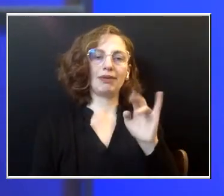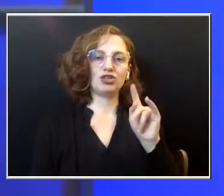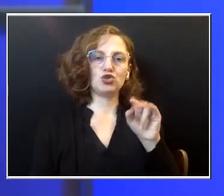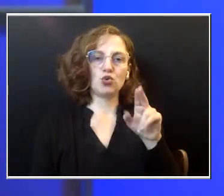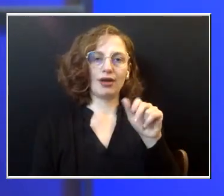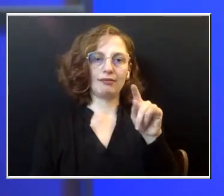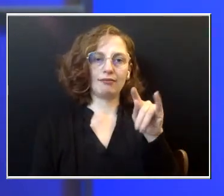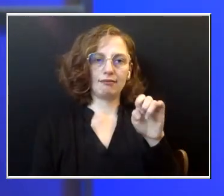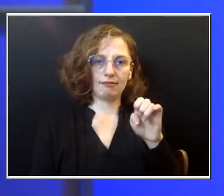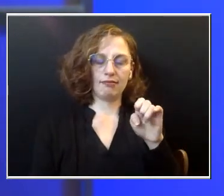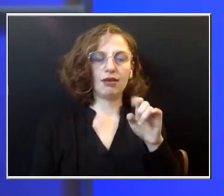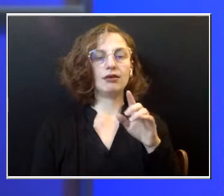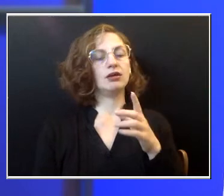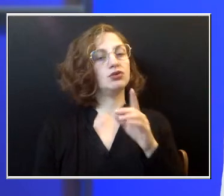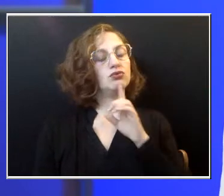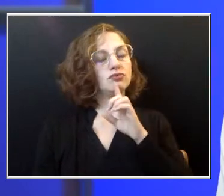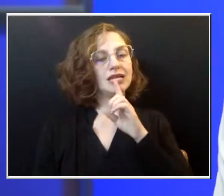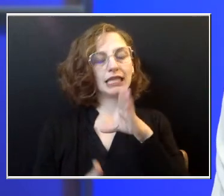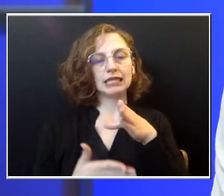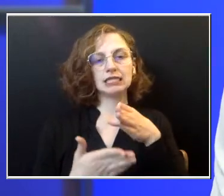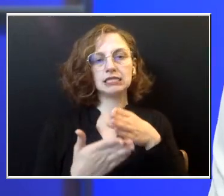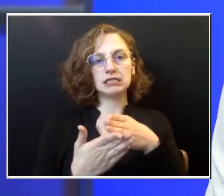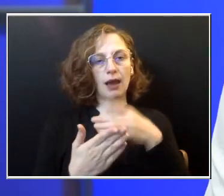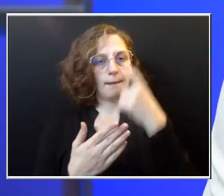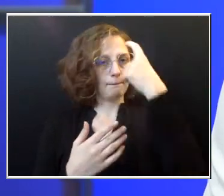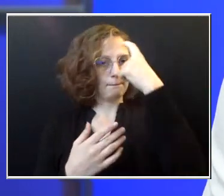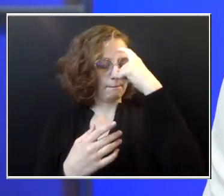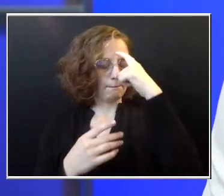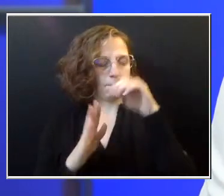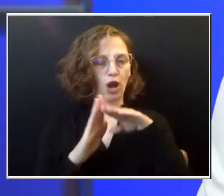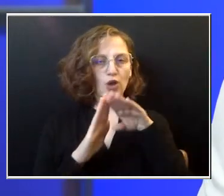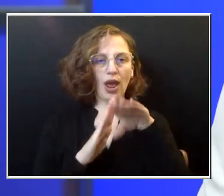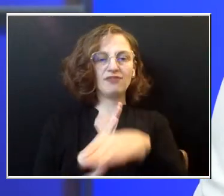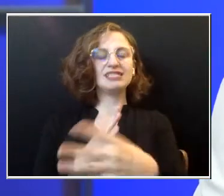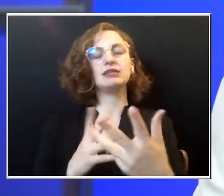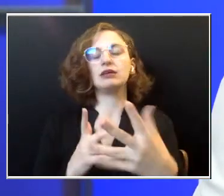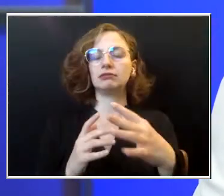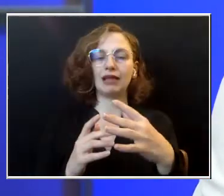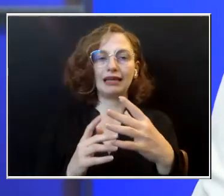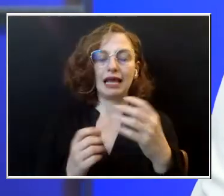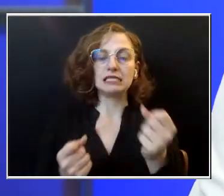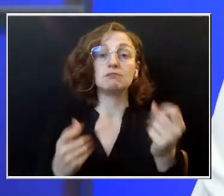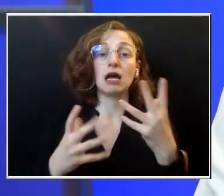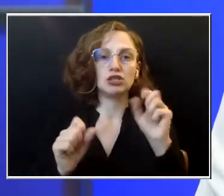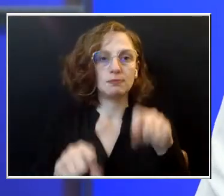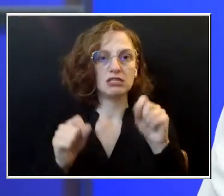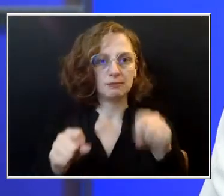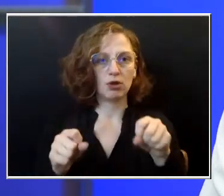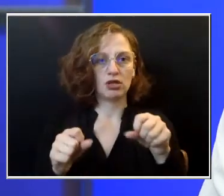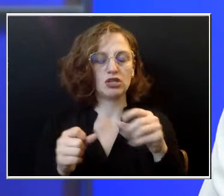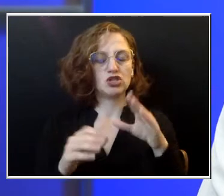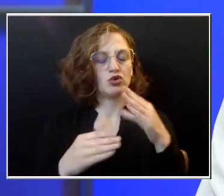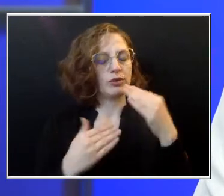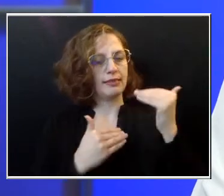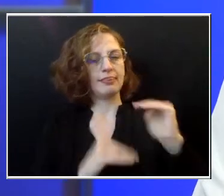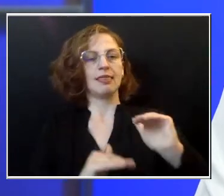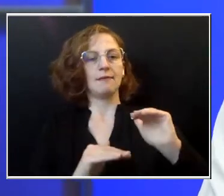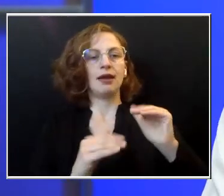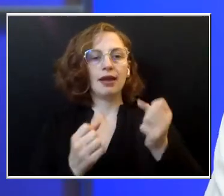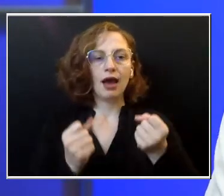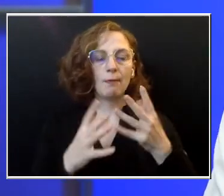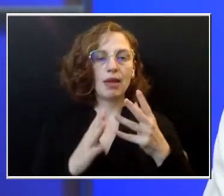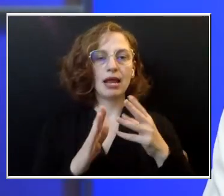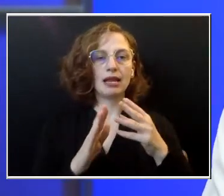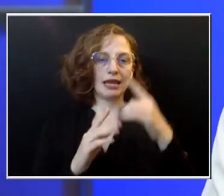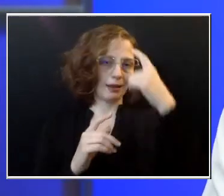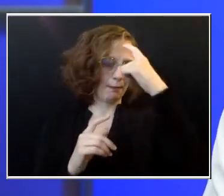in just the most minimal amount of activity of brain waves possible to really shut down the brain. And so sedation